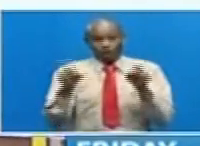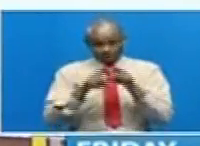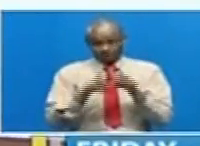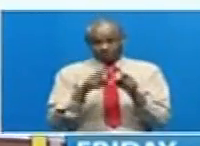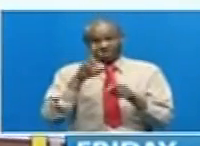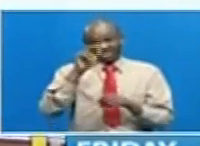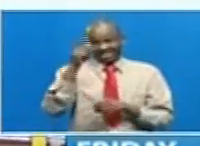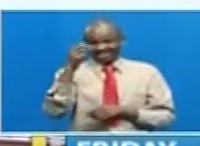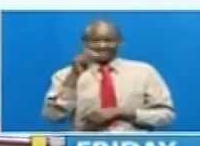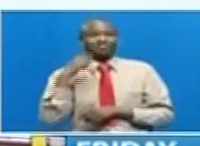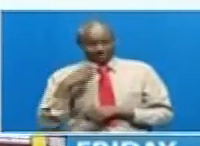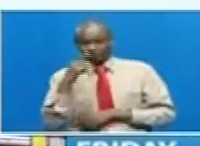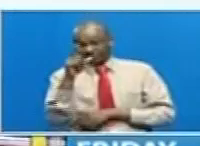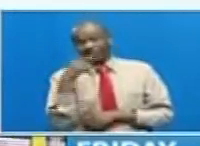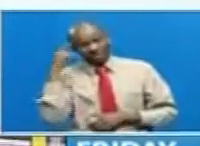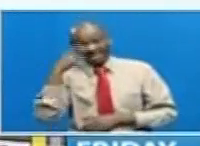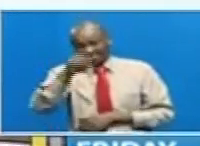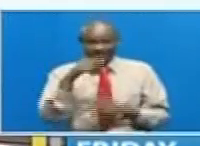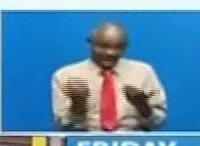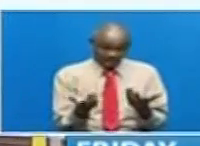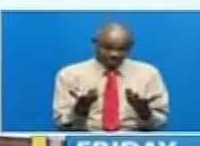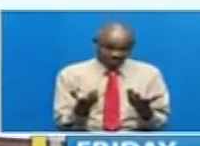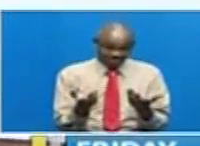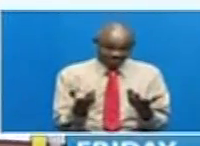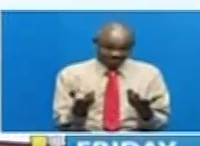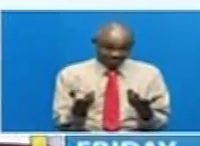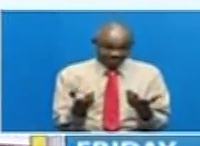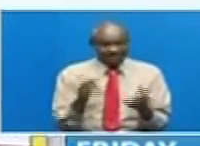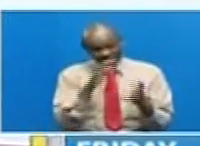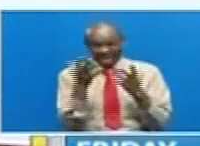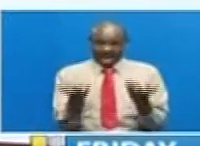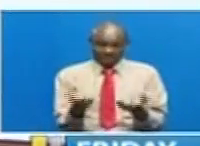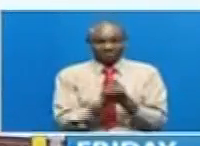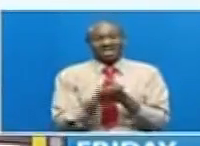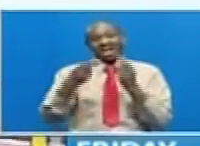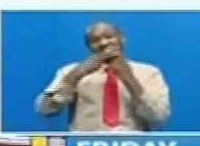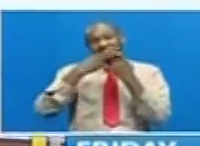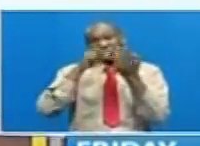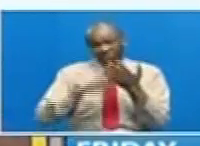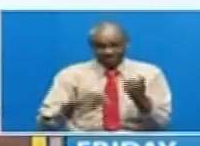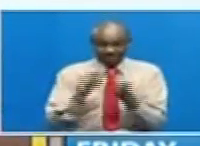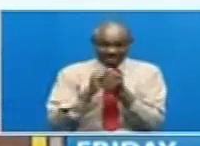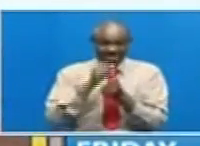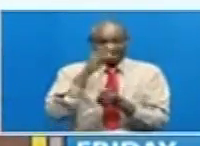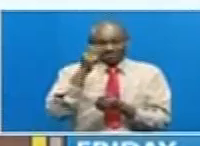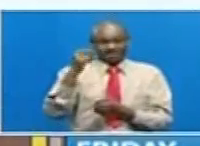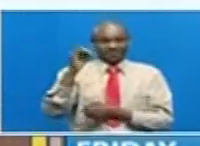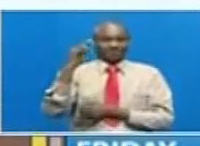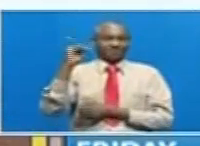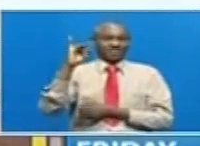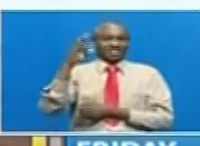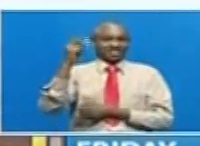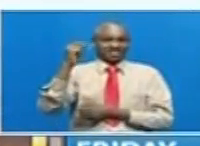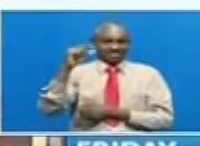rate Masi. Tell us what you think or how you think she did and fared. Yeah. The hashtag is Friday Briefing. We'd love to hear